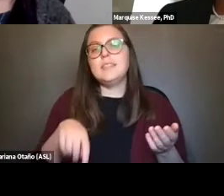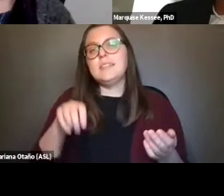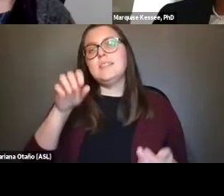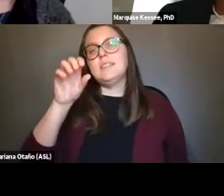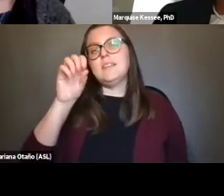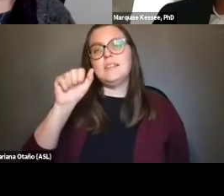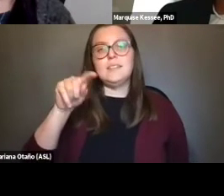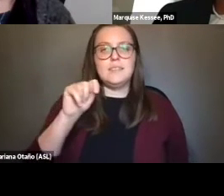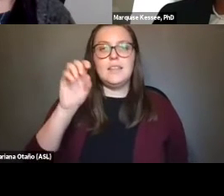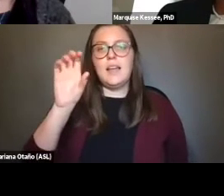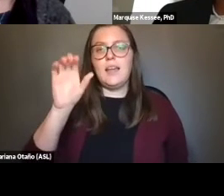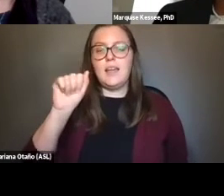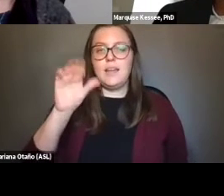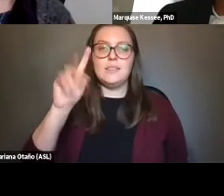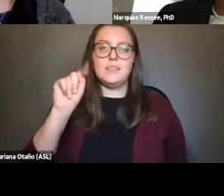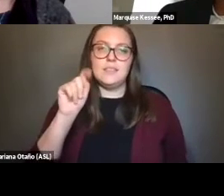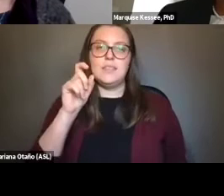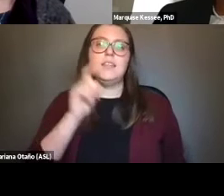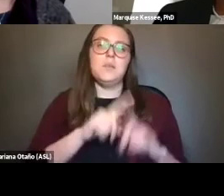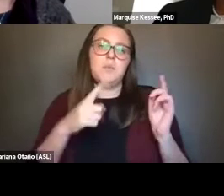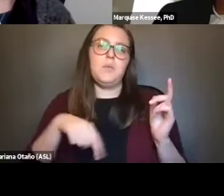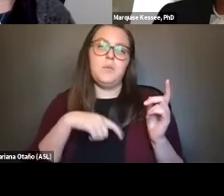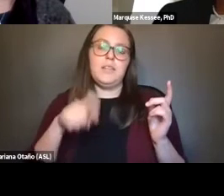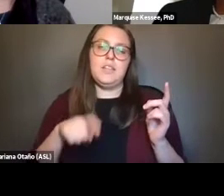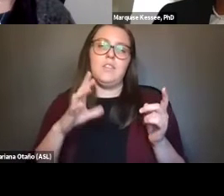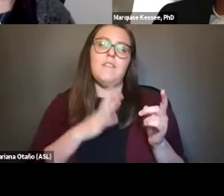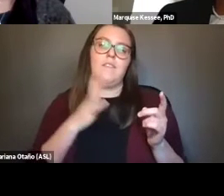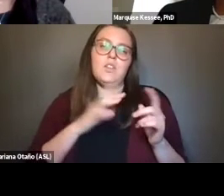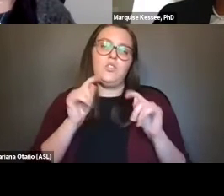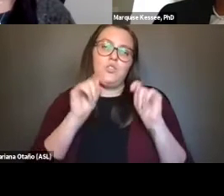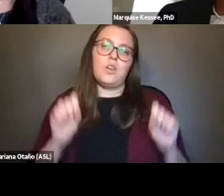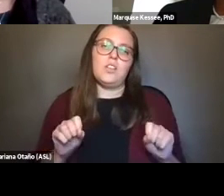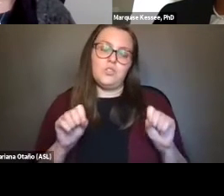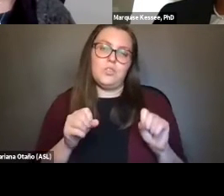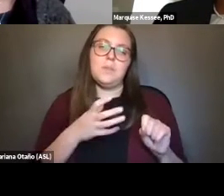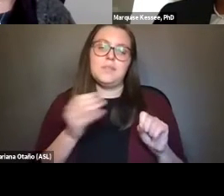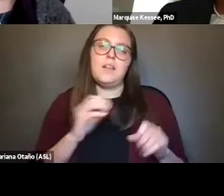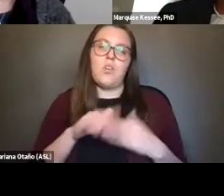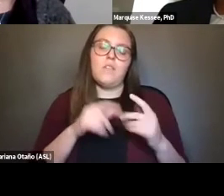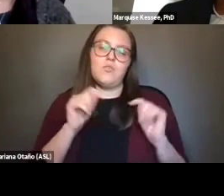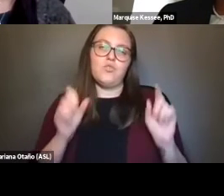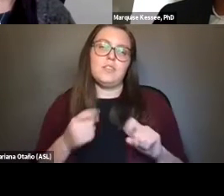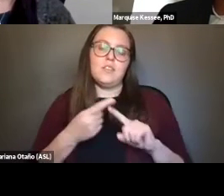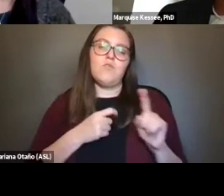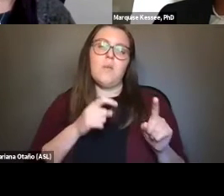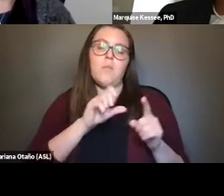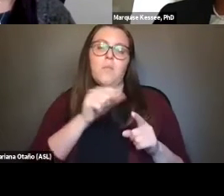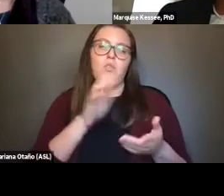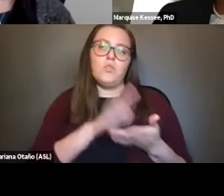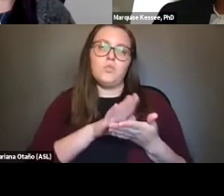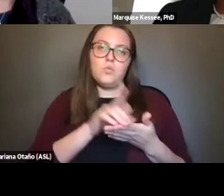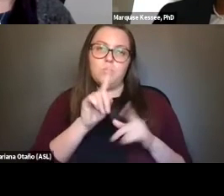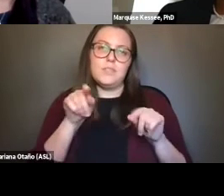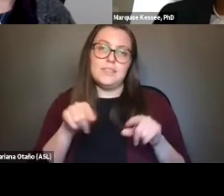but we would need your official final high school transcript and all the official transcripts from the schools that you've attended. And that's pretty much